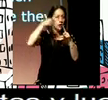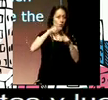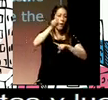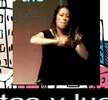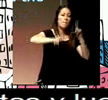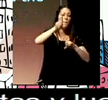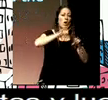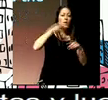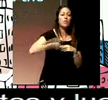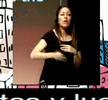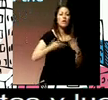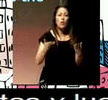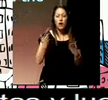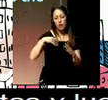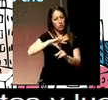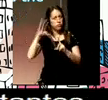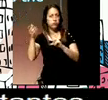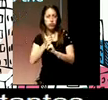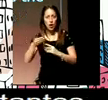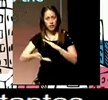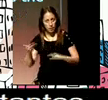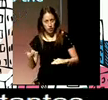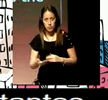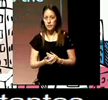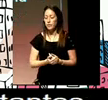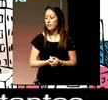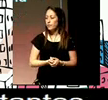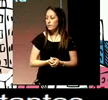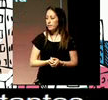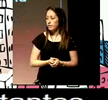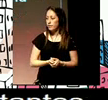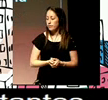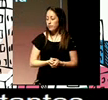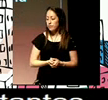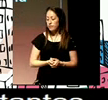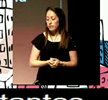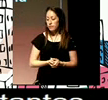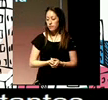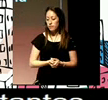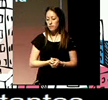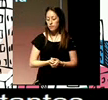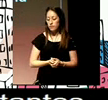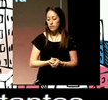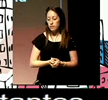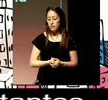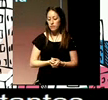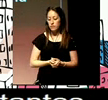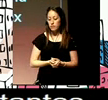they slowly did and lifted the cobbles throughout the entire complex, and while doing that they then introduced